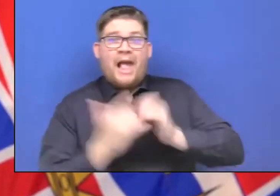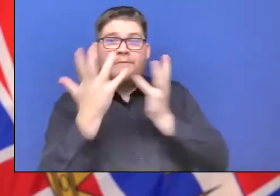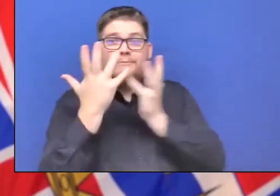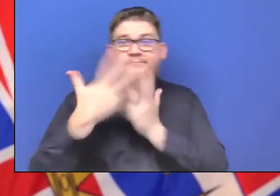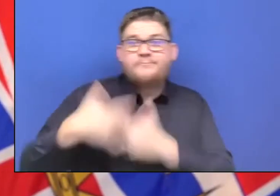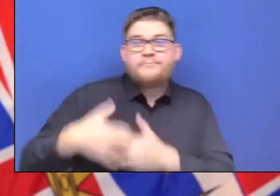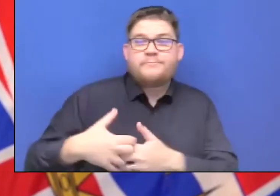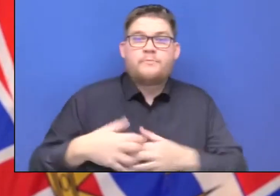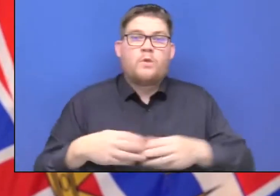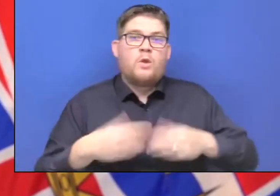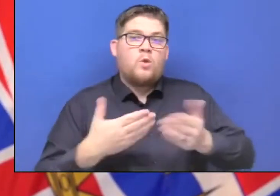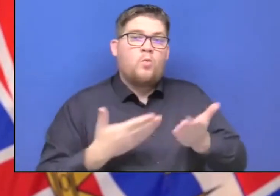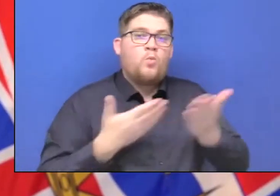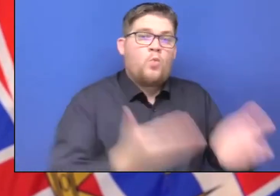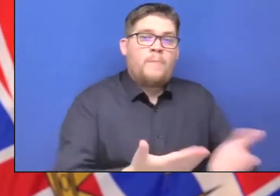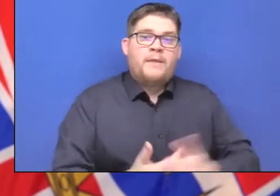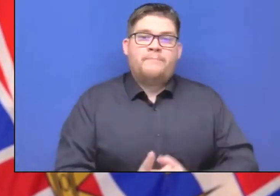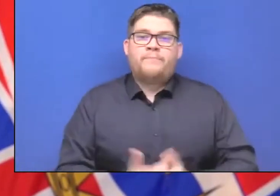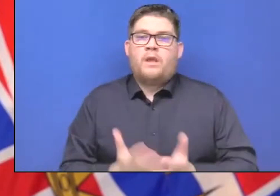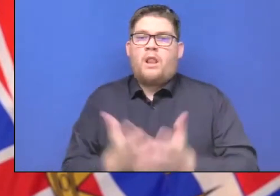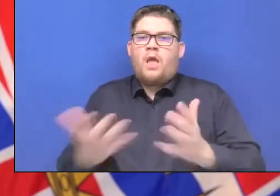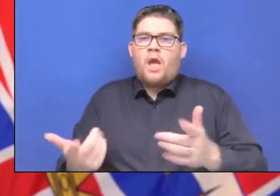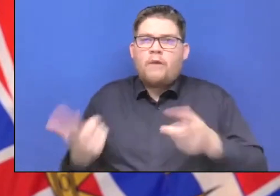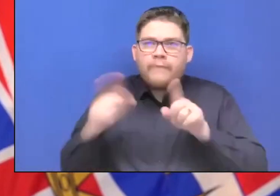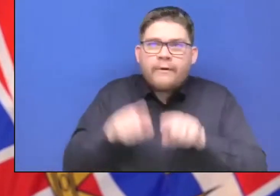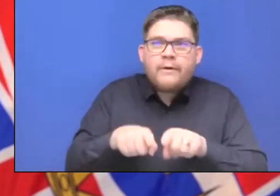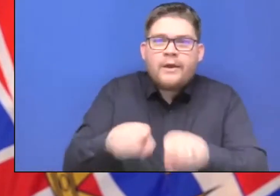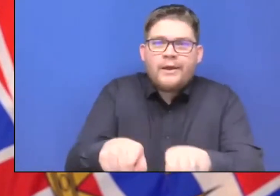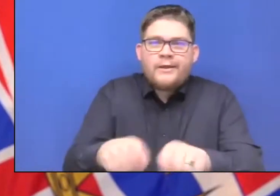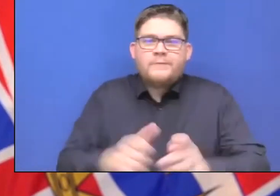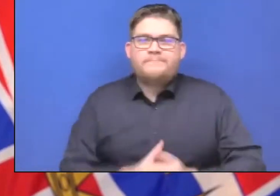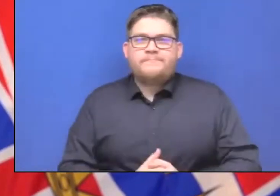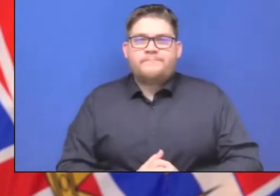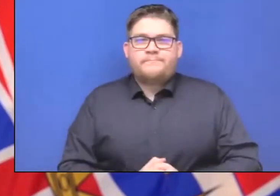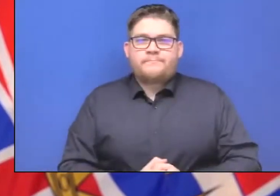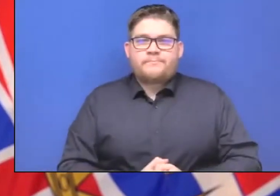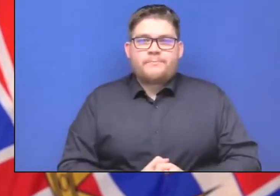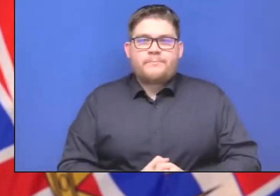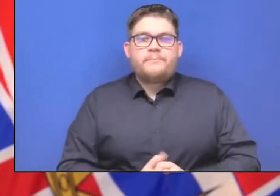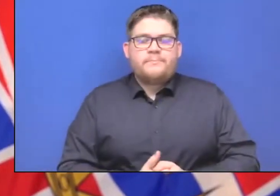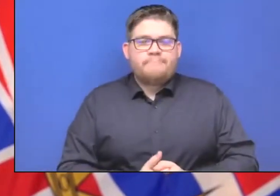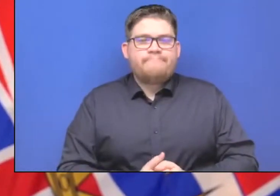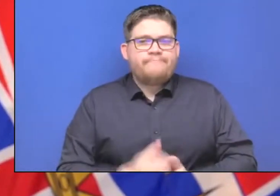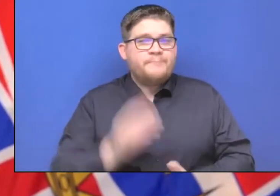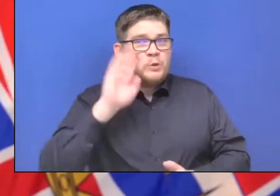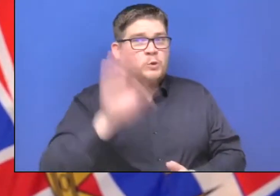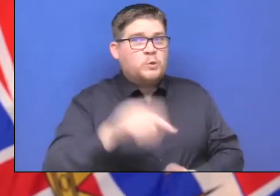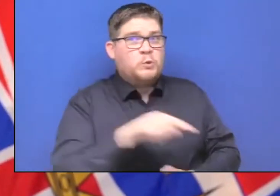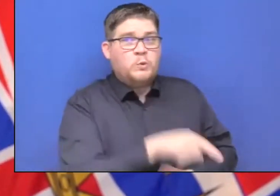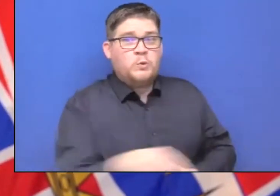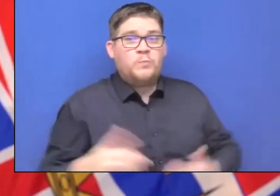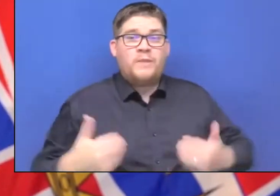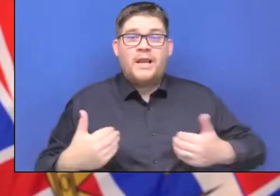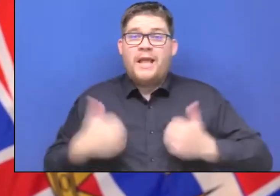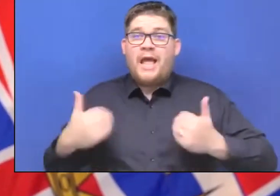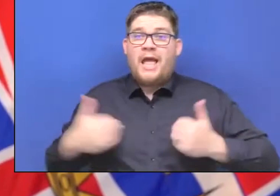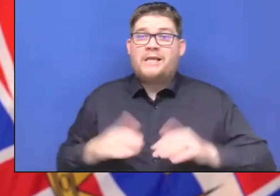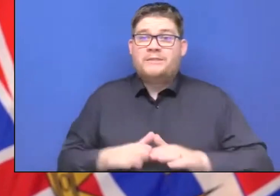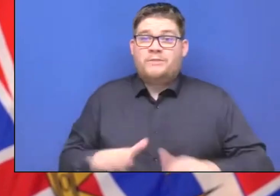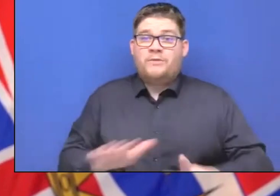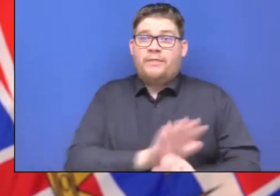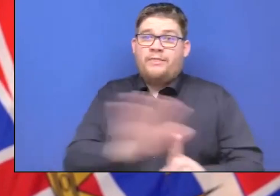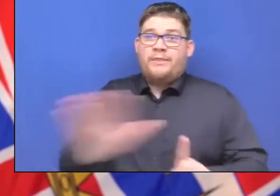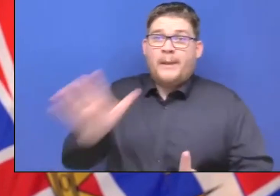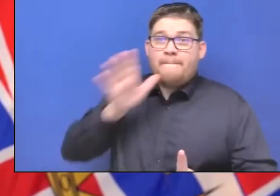together, because we know that the parents of younger children are looking for